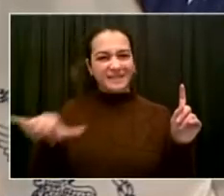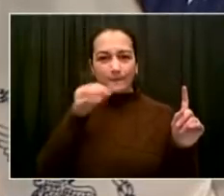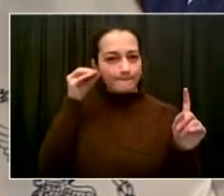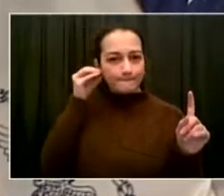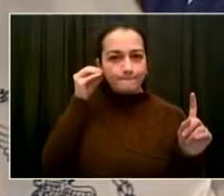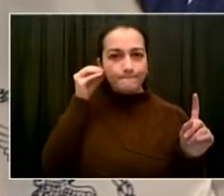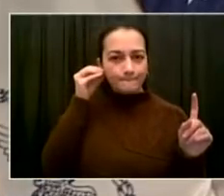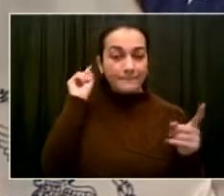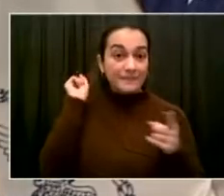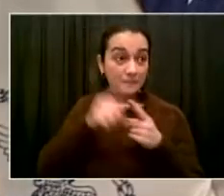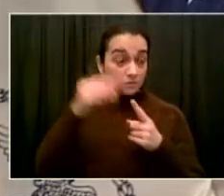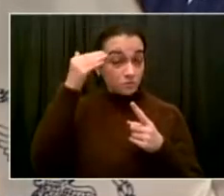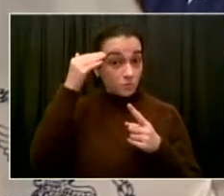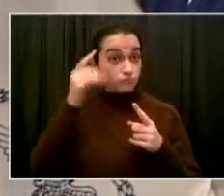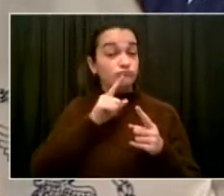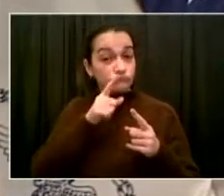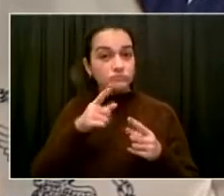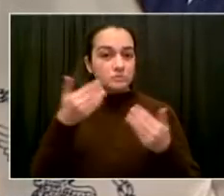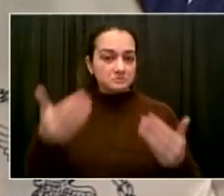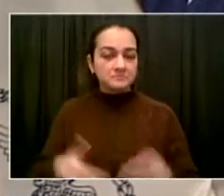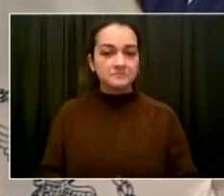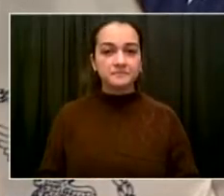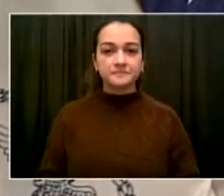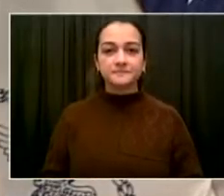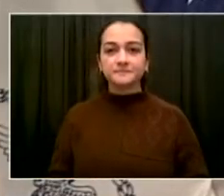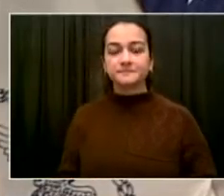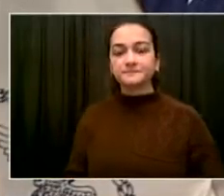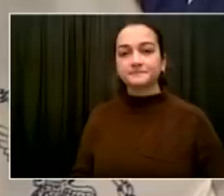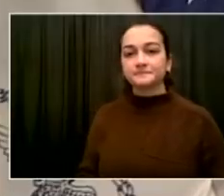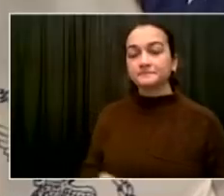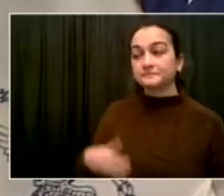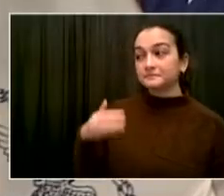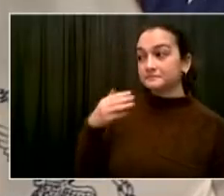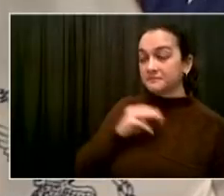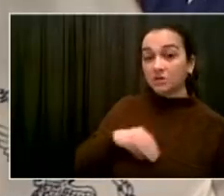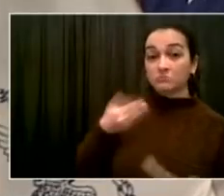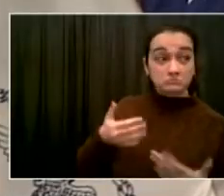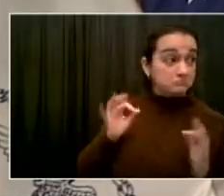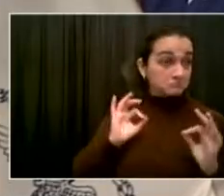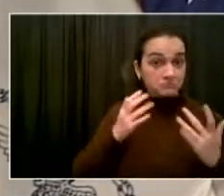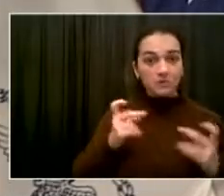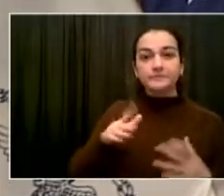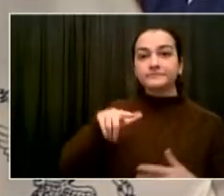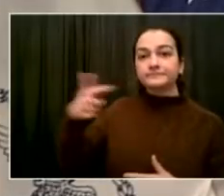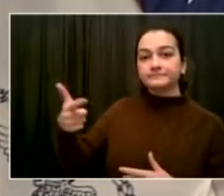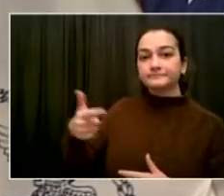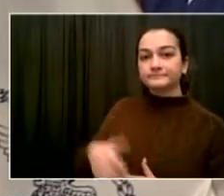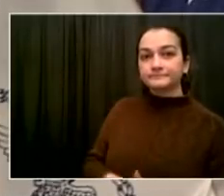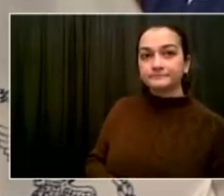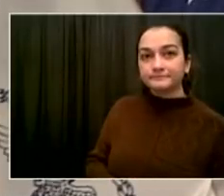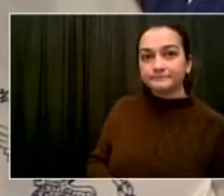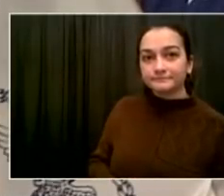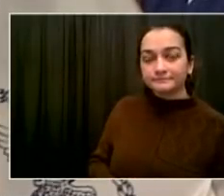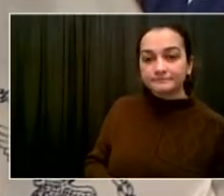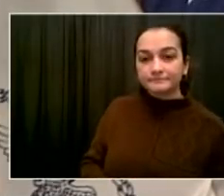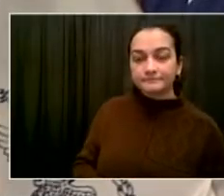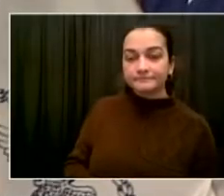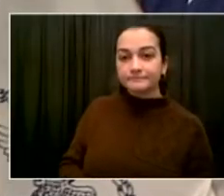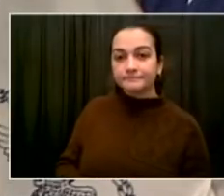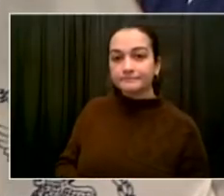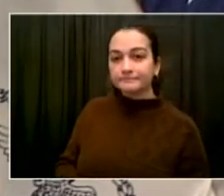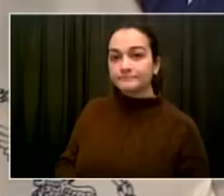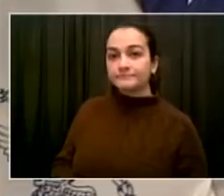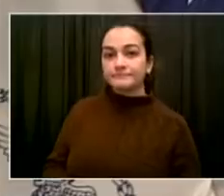Thanks. And my second question, I'm not sure if Mayor-elect Adams is on the call, but I'd like him to chime in here as well. But he is not, Katie, just so you know, he's not. Oh,